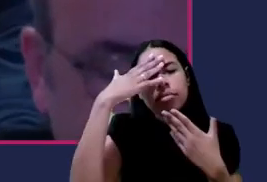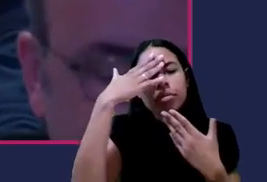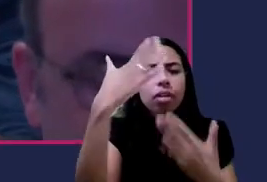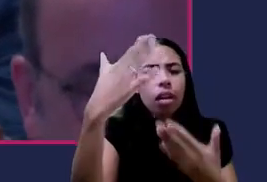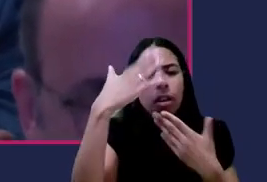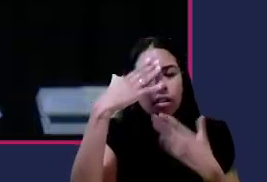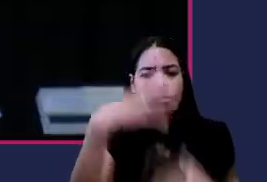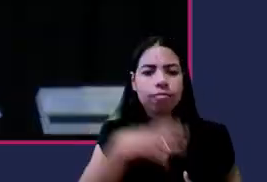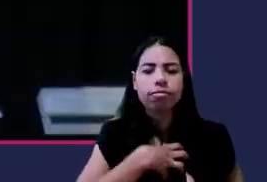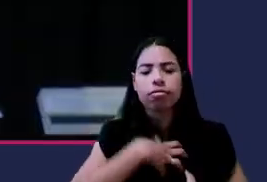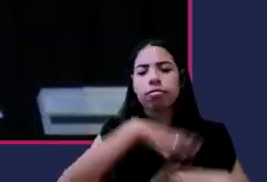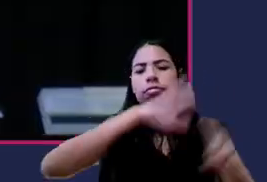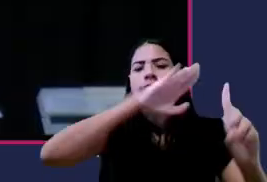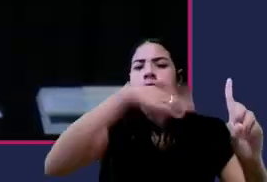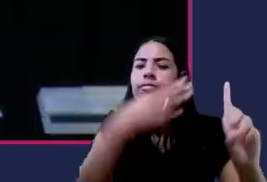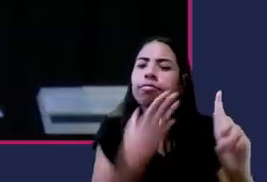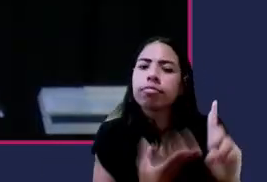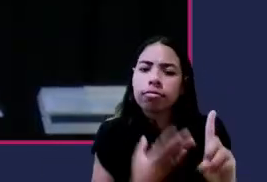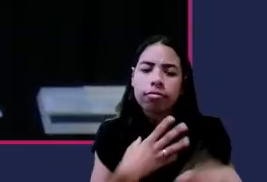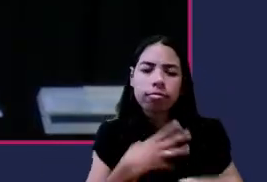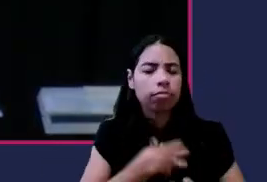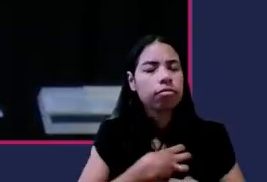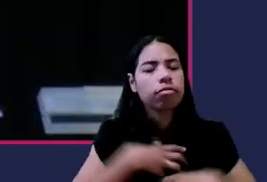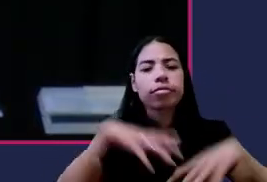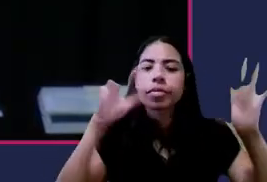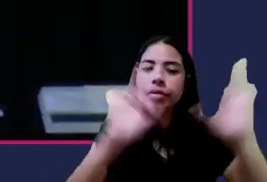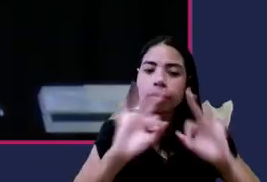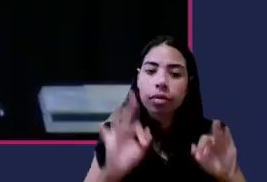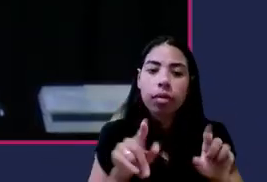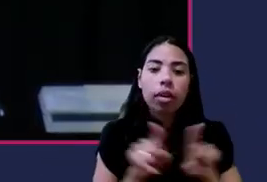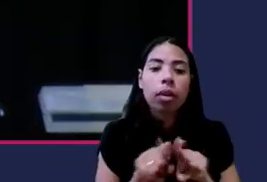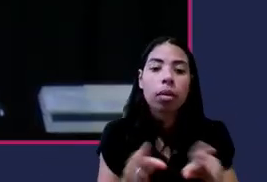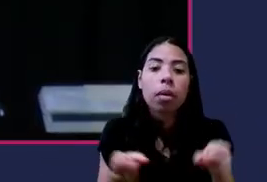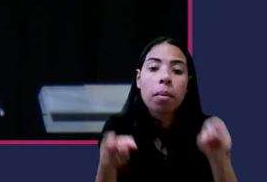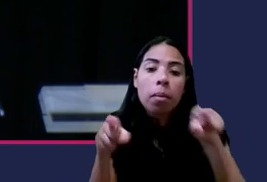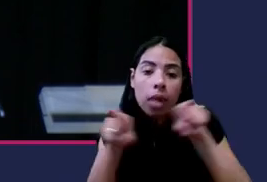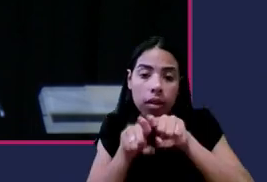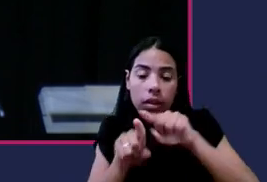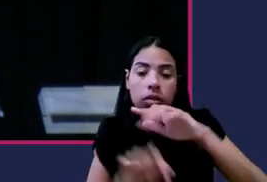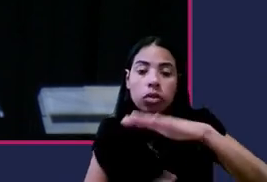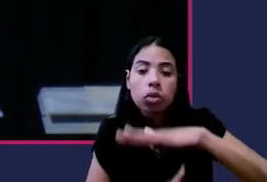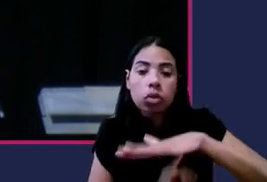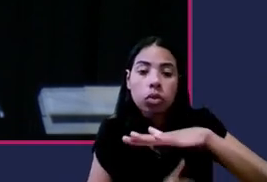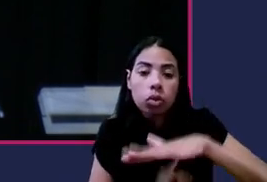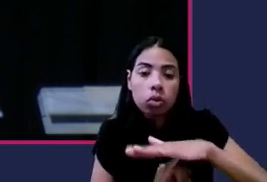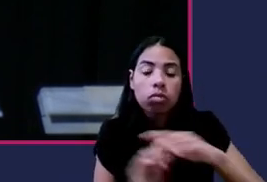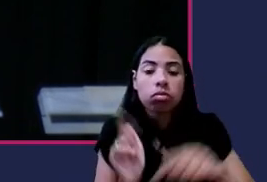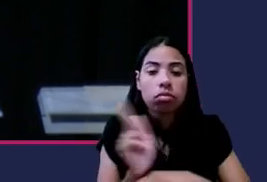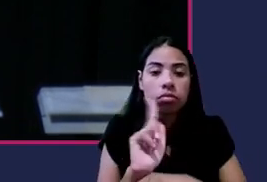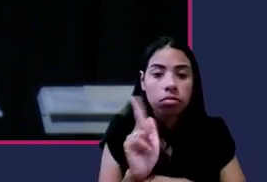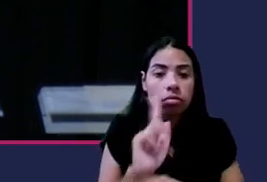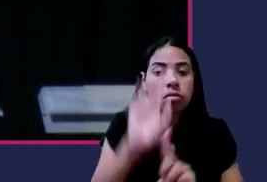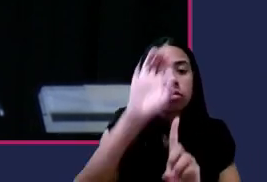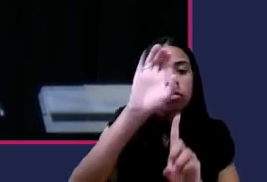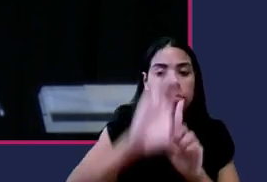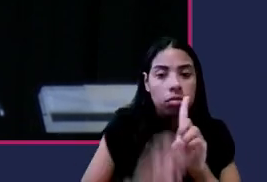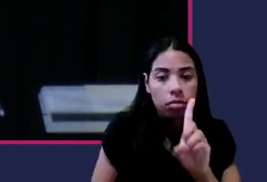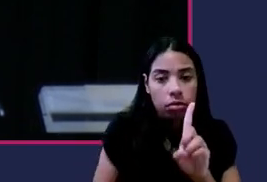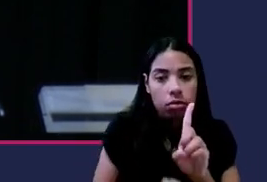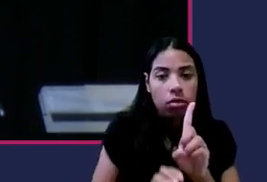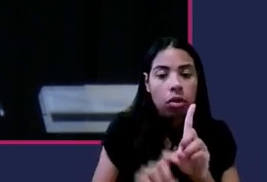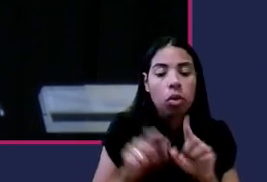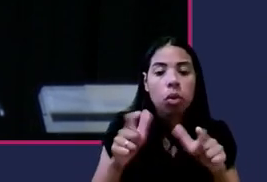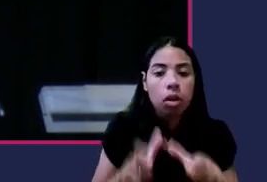from the city to build a new Casa dos Raros. So it's an honor to have the partnership with the Institute of Management